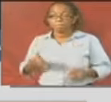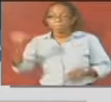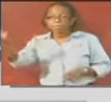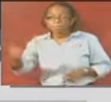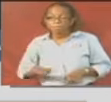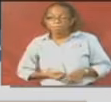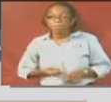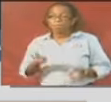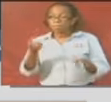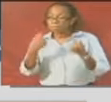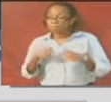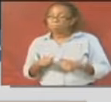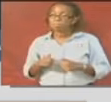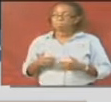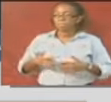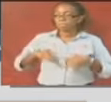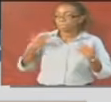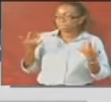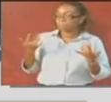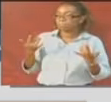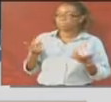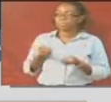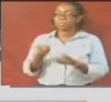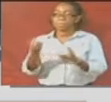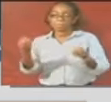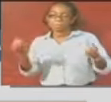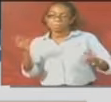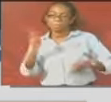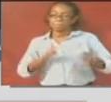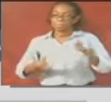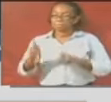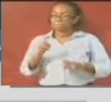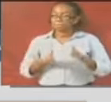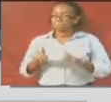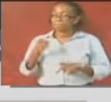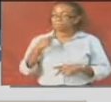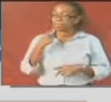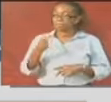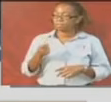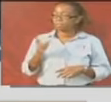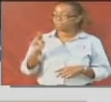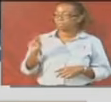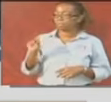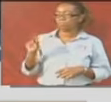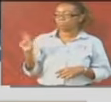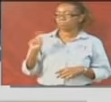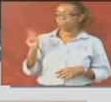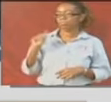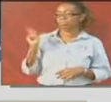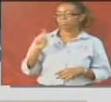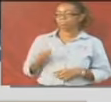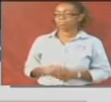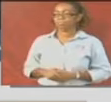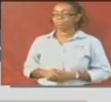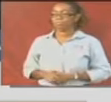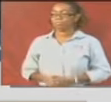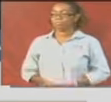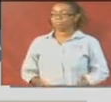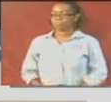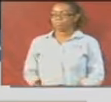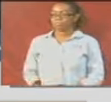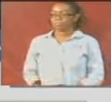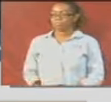if you found out that there were more than 5 people who were going to be there. Next slide, please. Let's look at